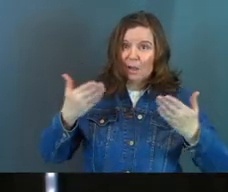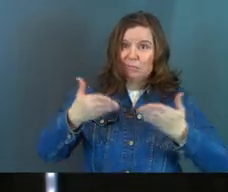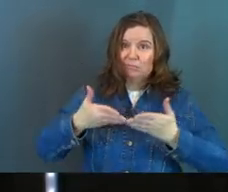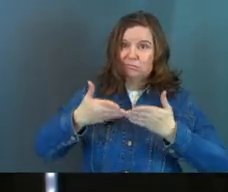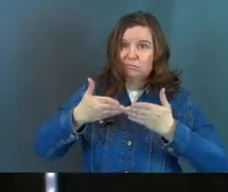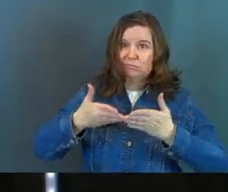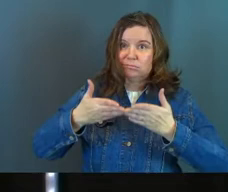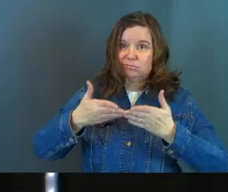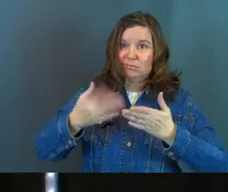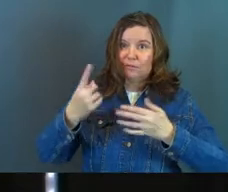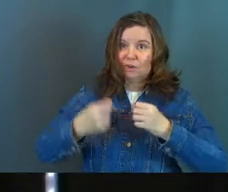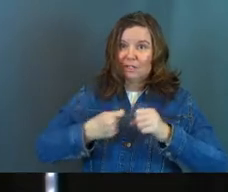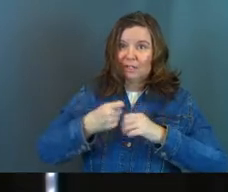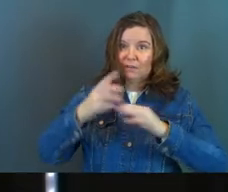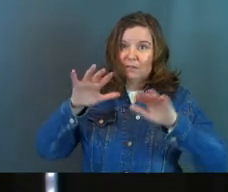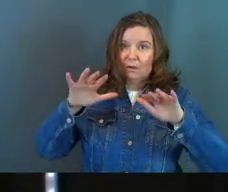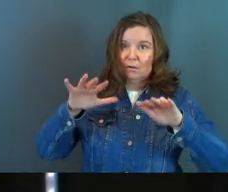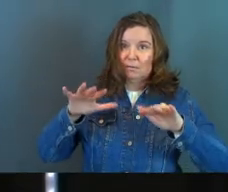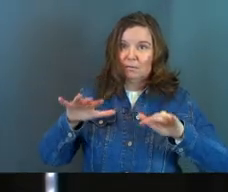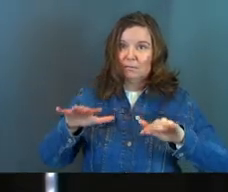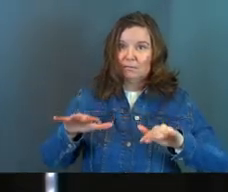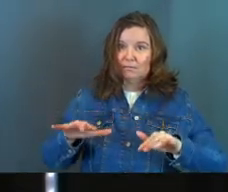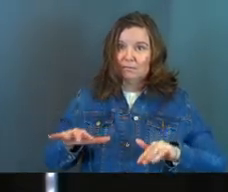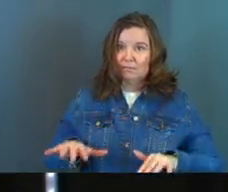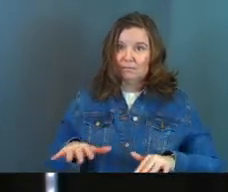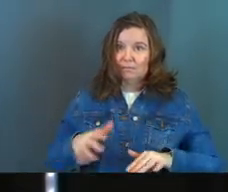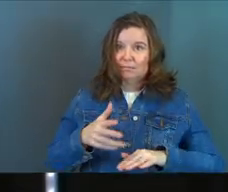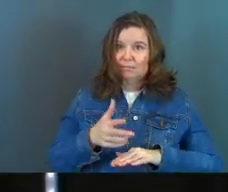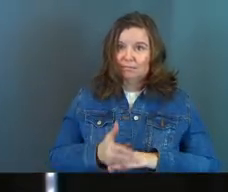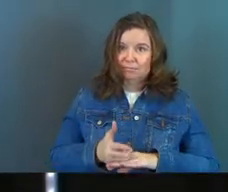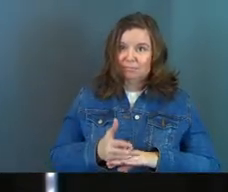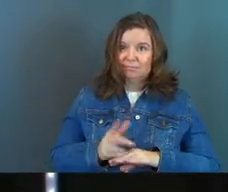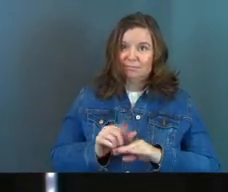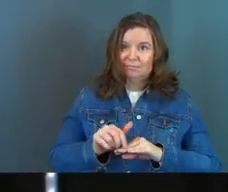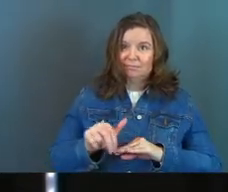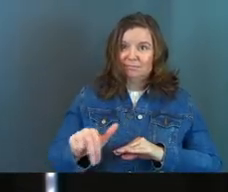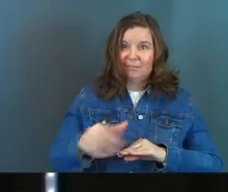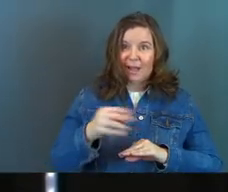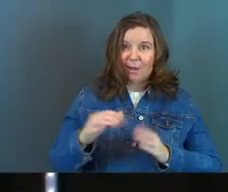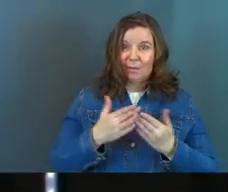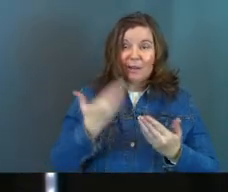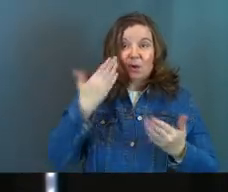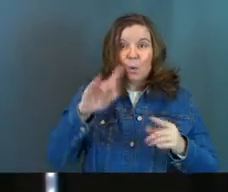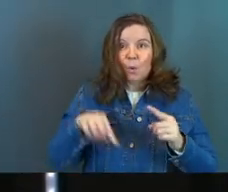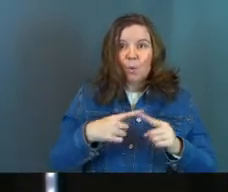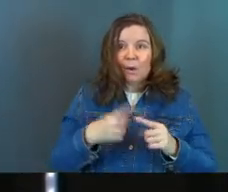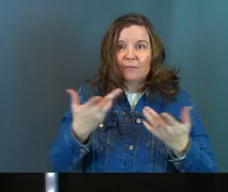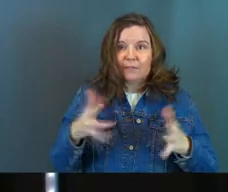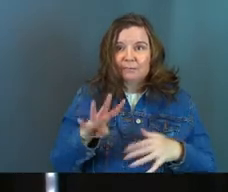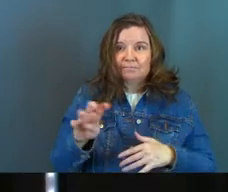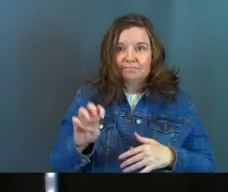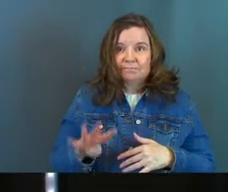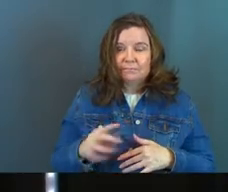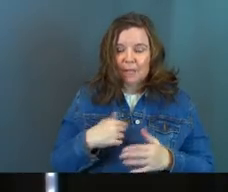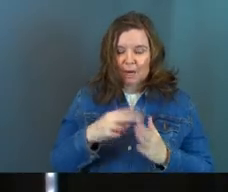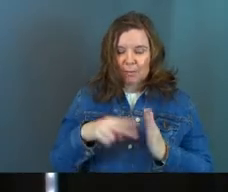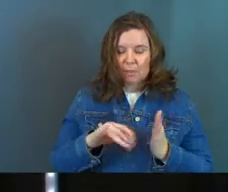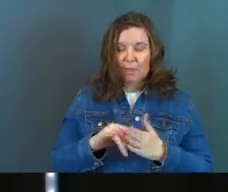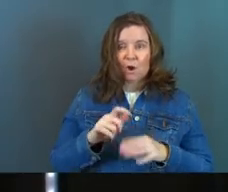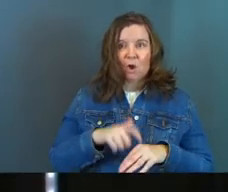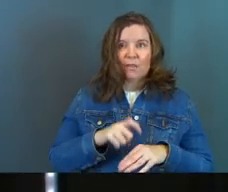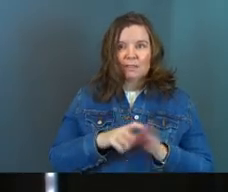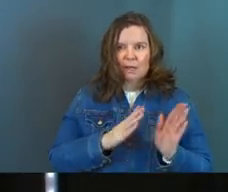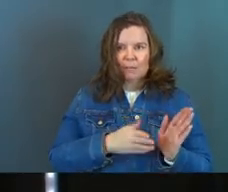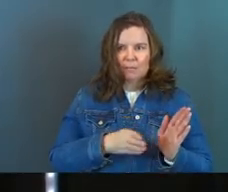almost a year to get back out of that boat. And he doesn't know when it's going to be over. And I'm reading that and all